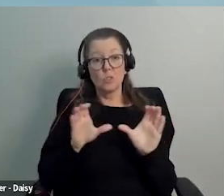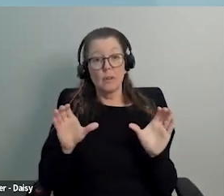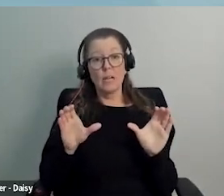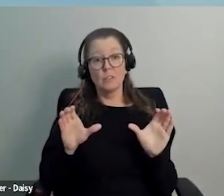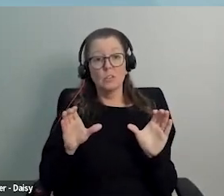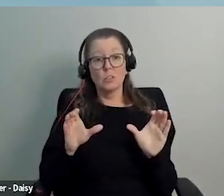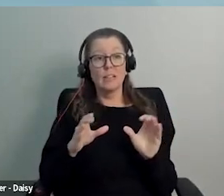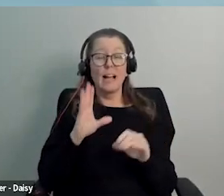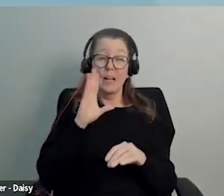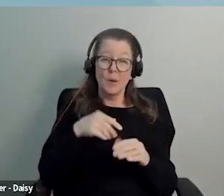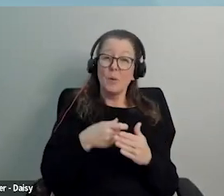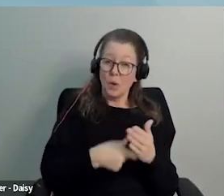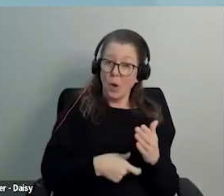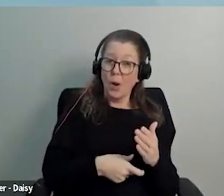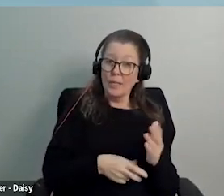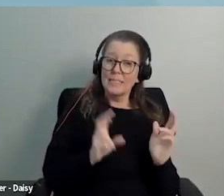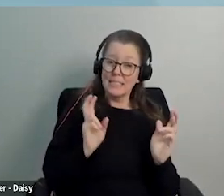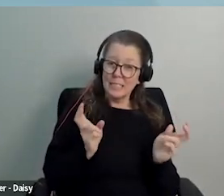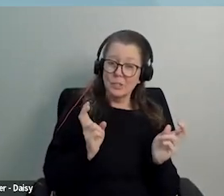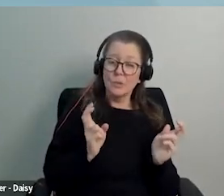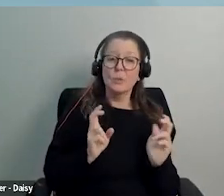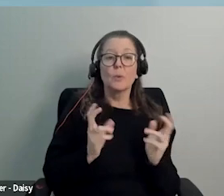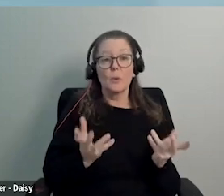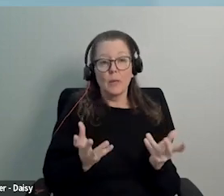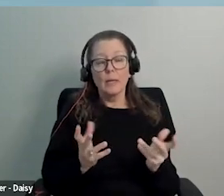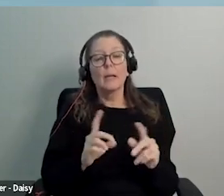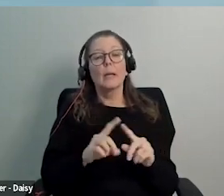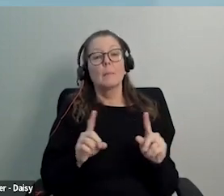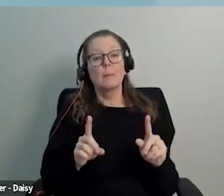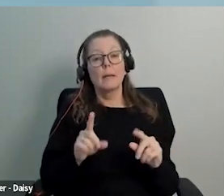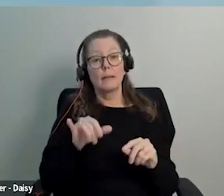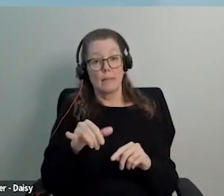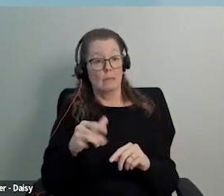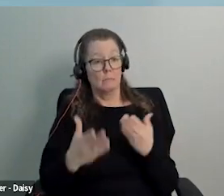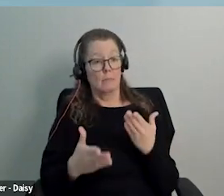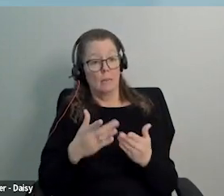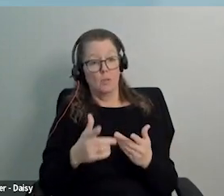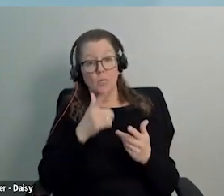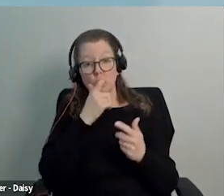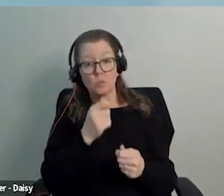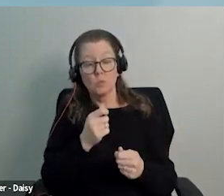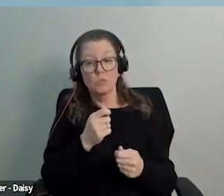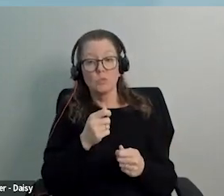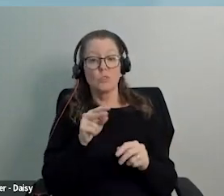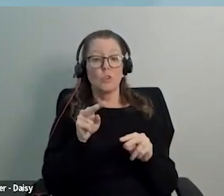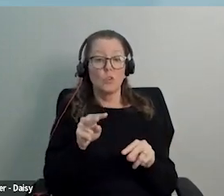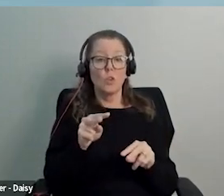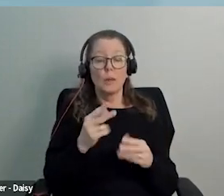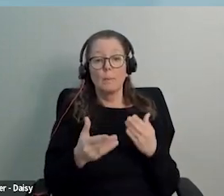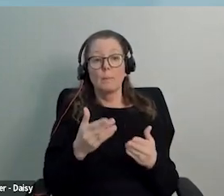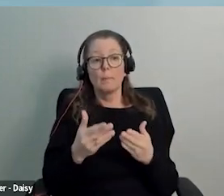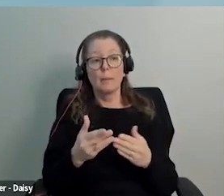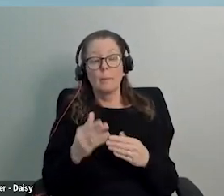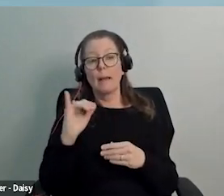course, cost is also an issue, but if that is something that you're able to do, looking into